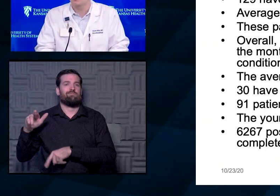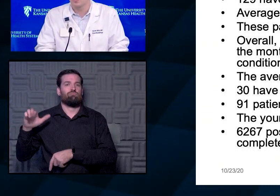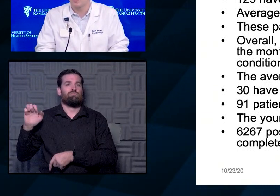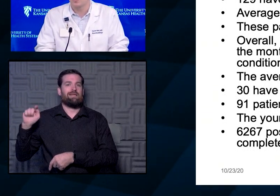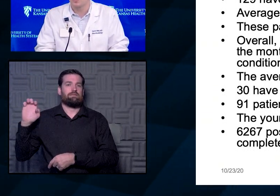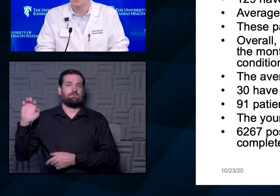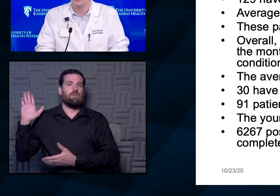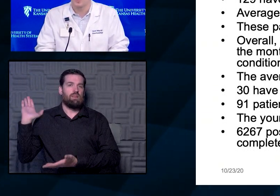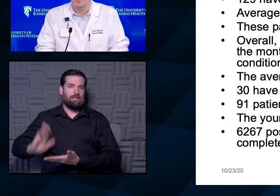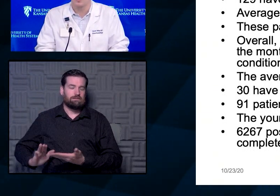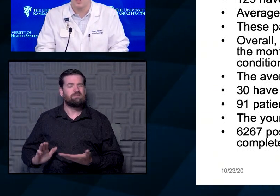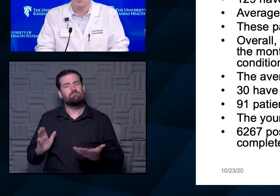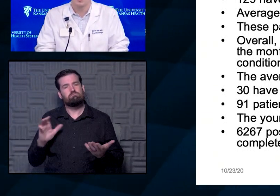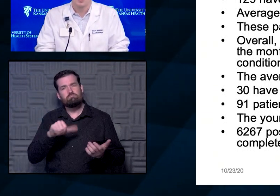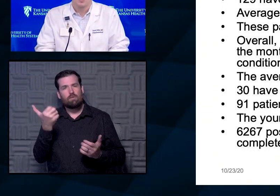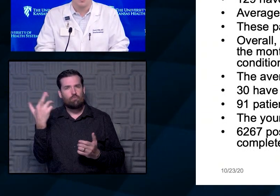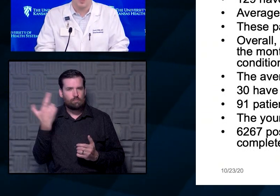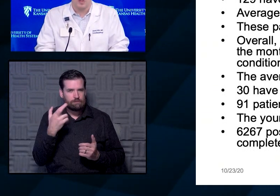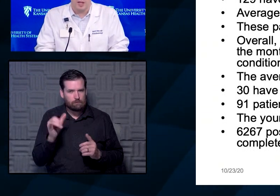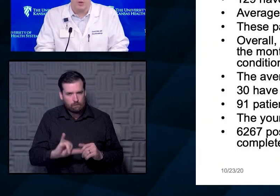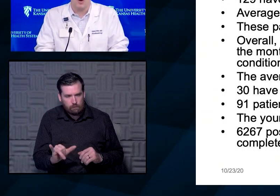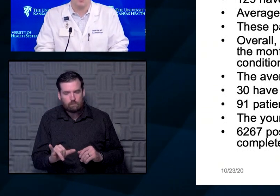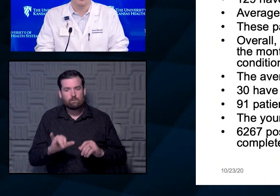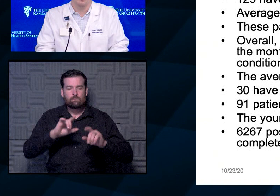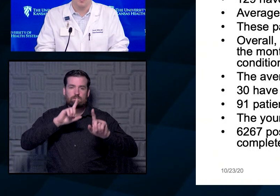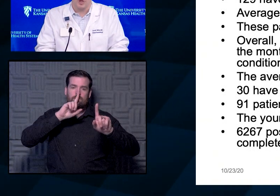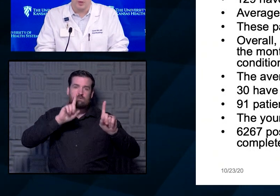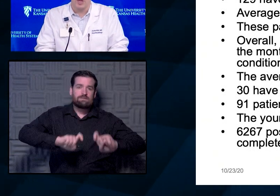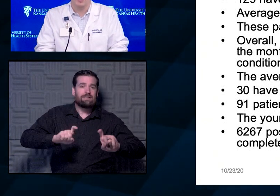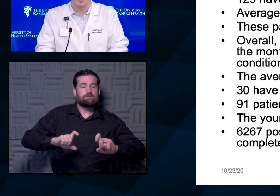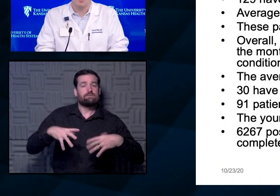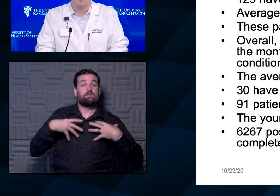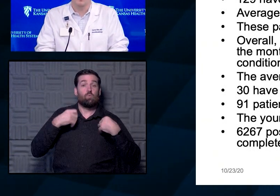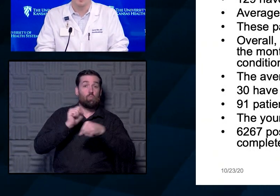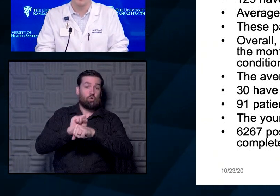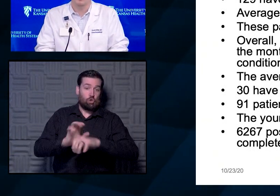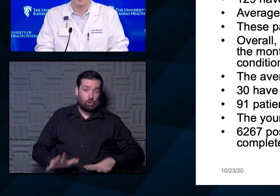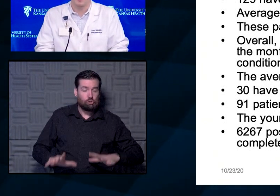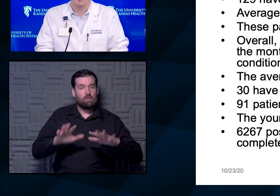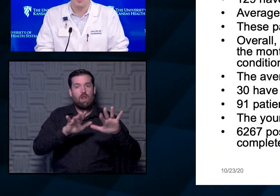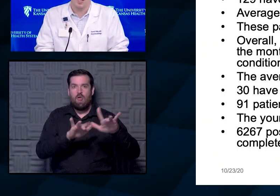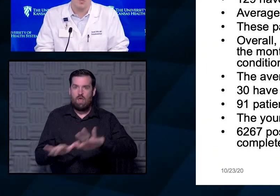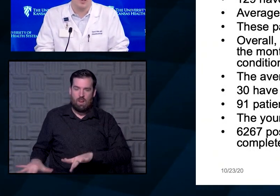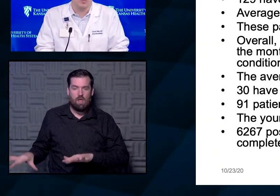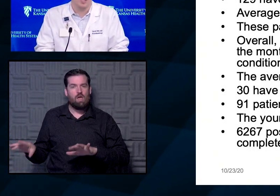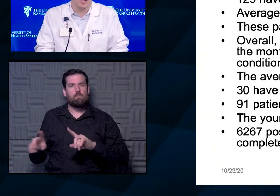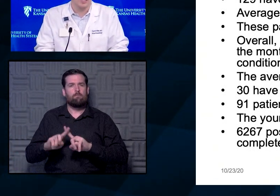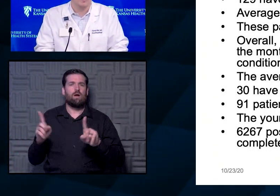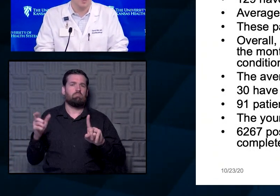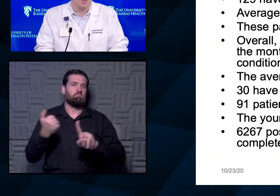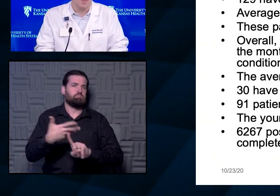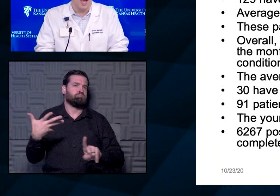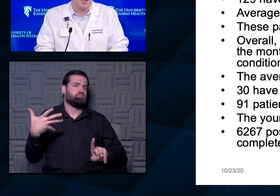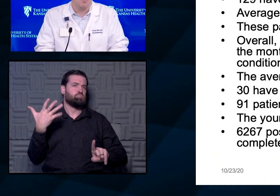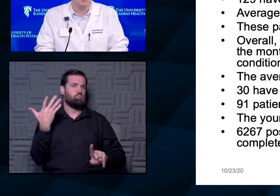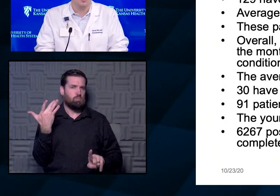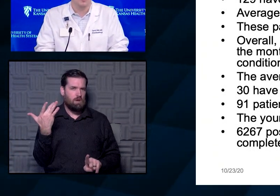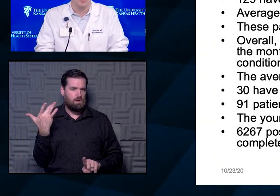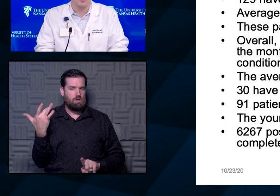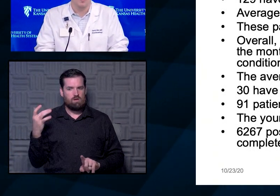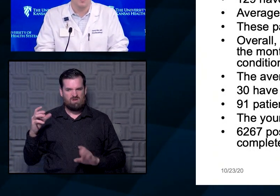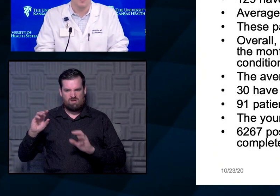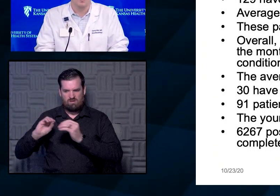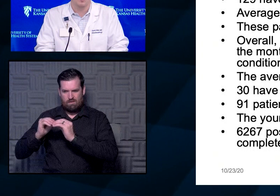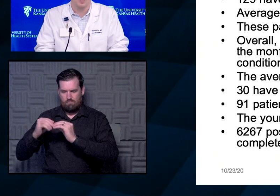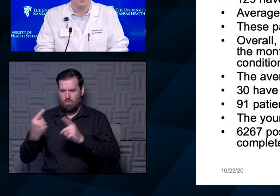There are probably some other reasons for that as well. We're testing healthcare workers more frequently and a number of other things, but that should help explain a little bit why that number looks